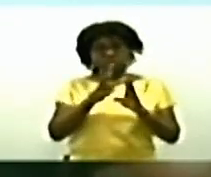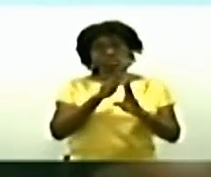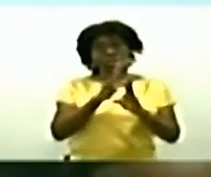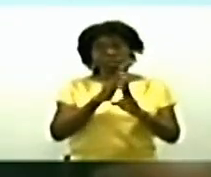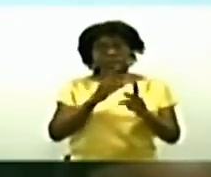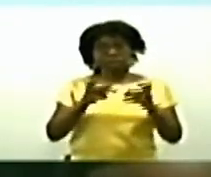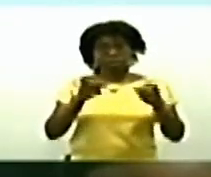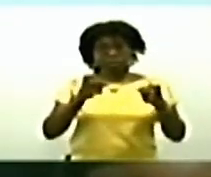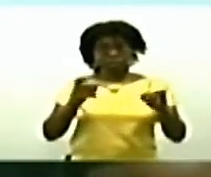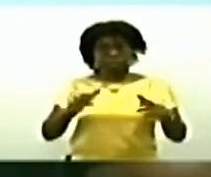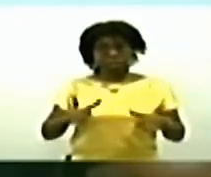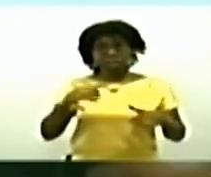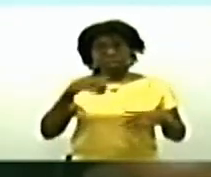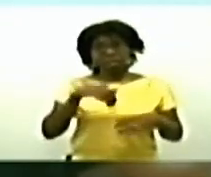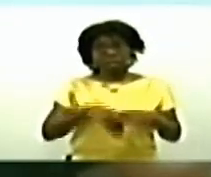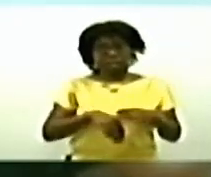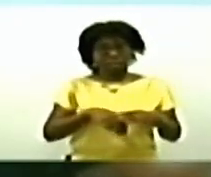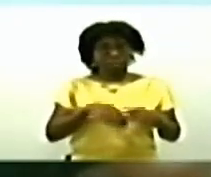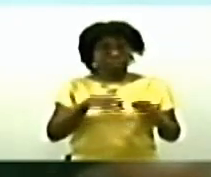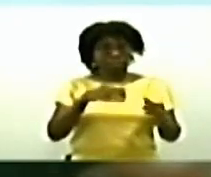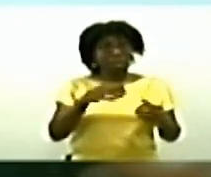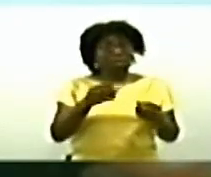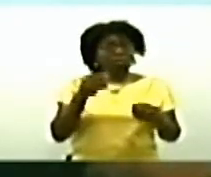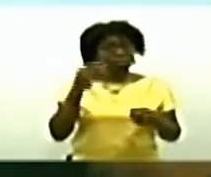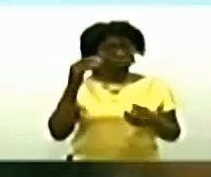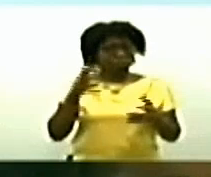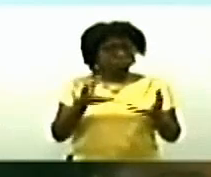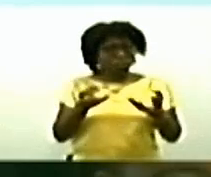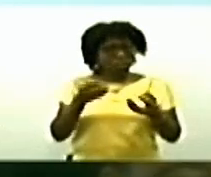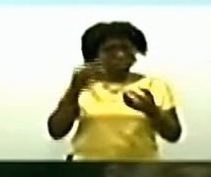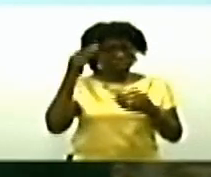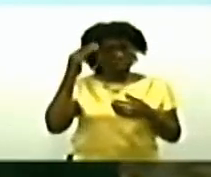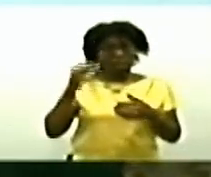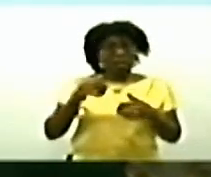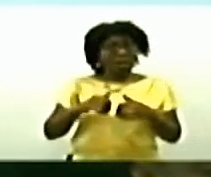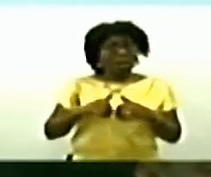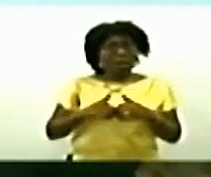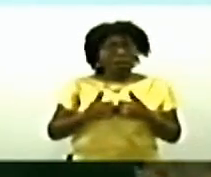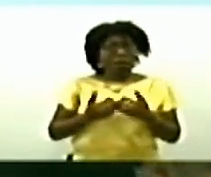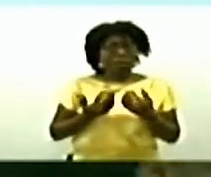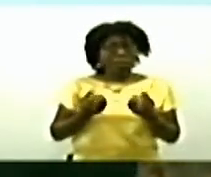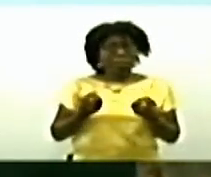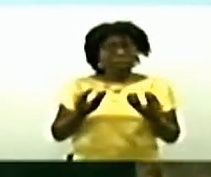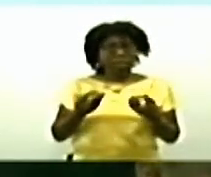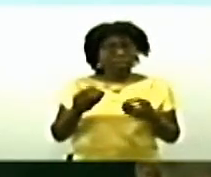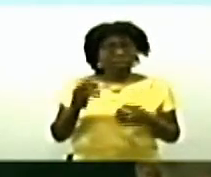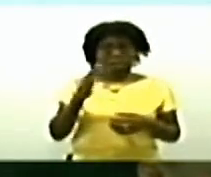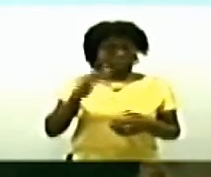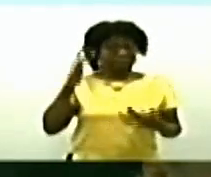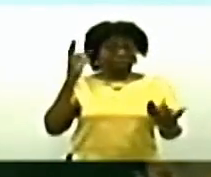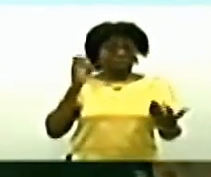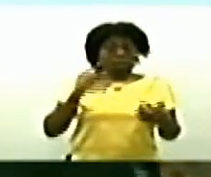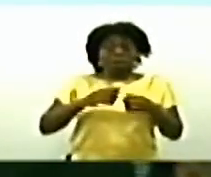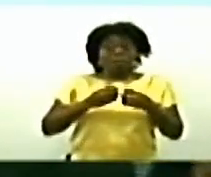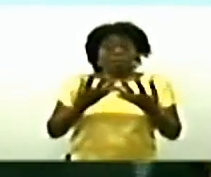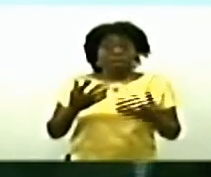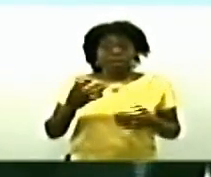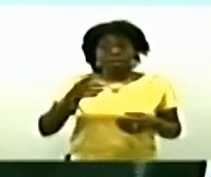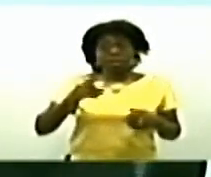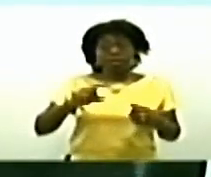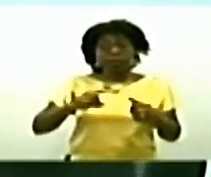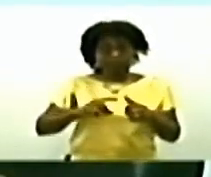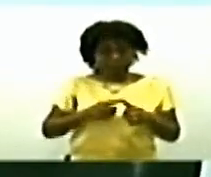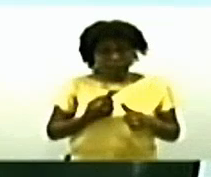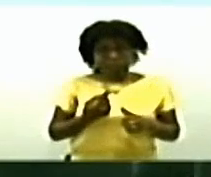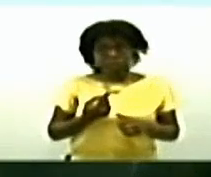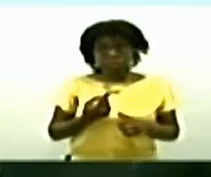to be cognizant of the number. I didn't hear about how many wardens we were going to do initially.